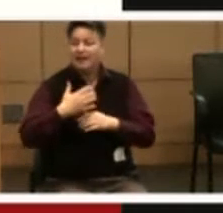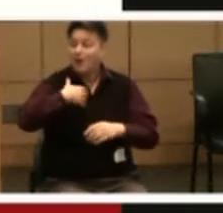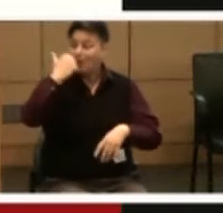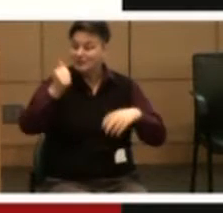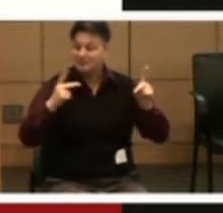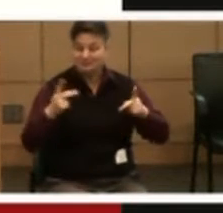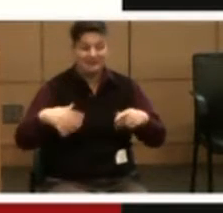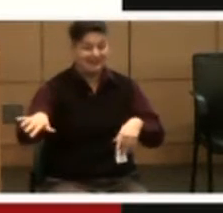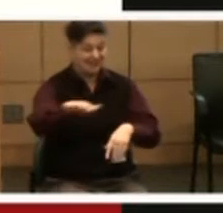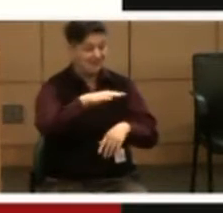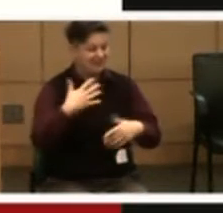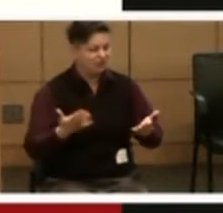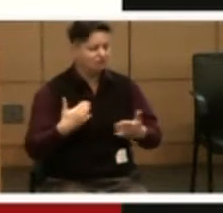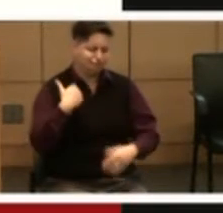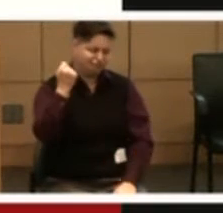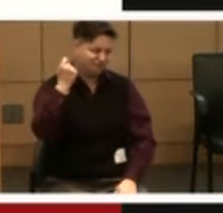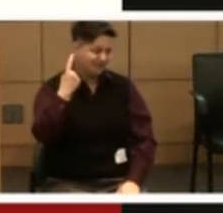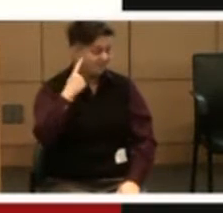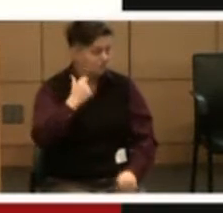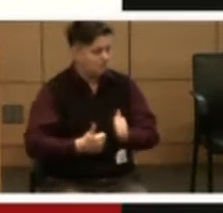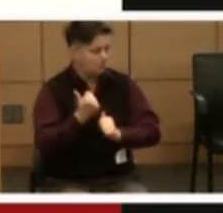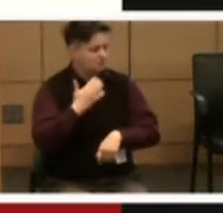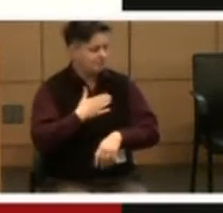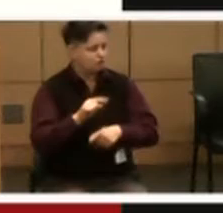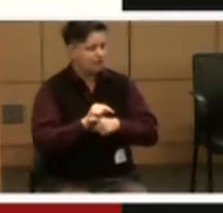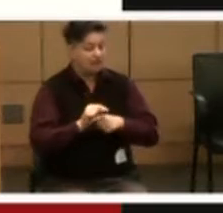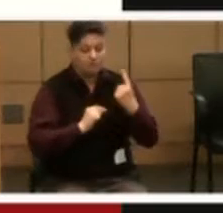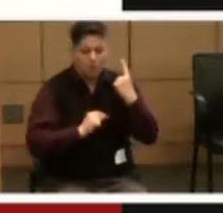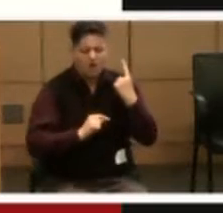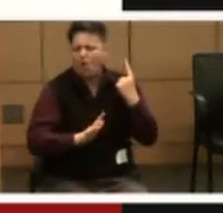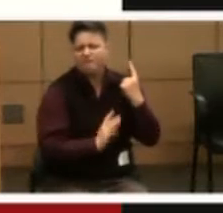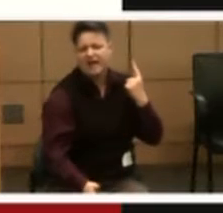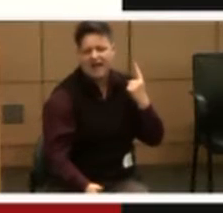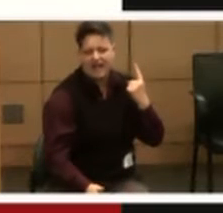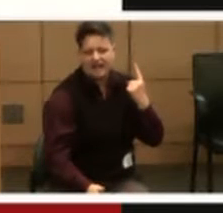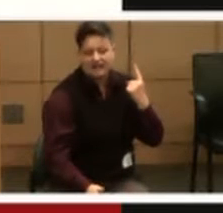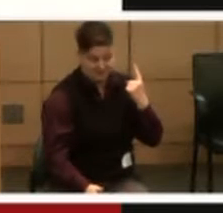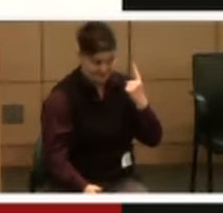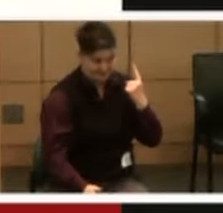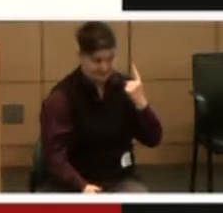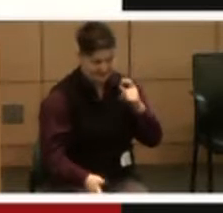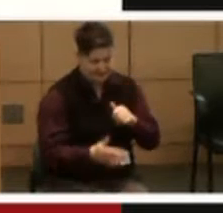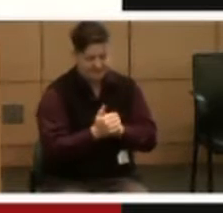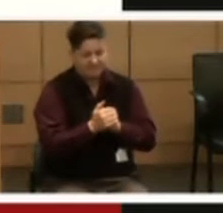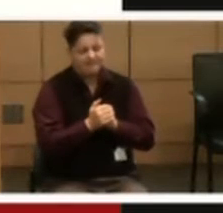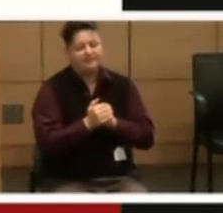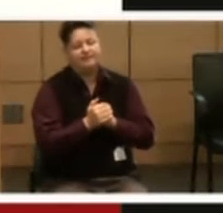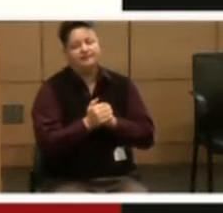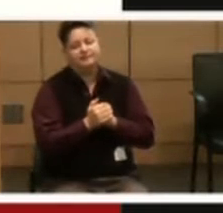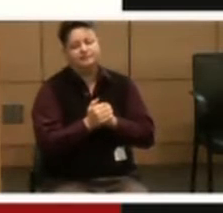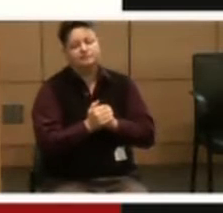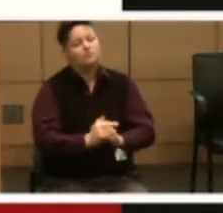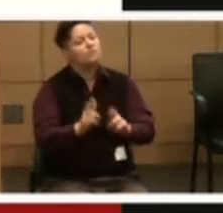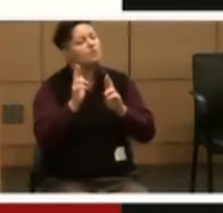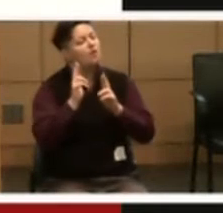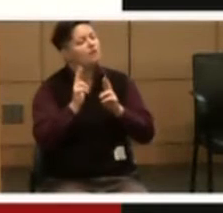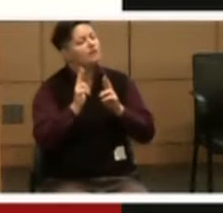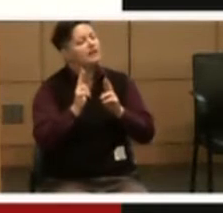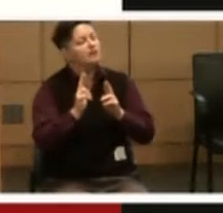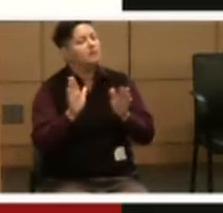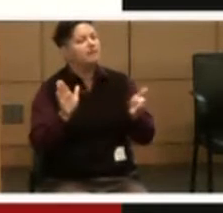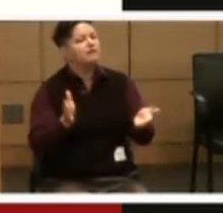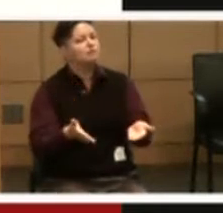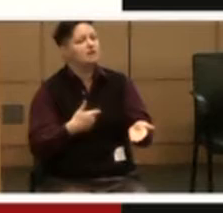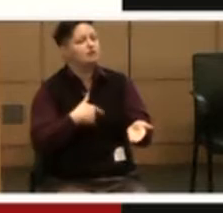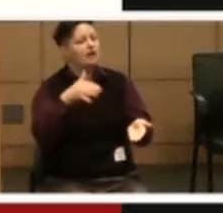was certainly true for a good portion of my training. And hopefully, though, with the introduction that I'm giving you